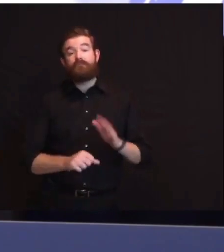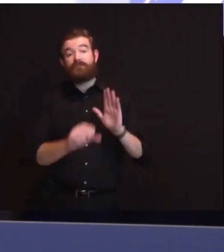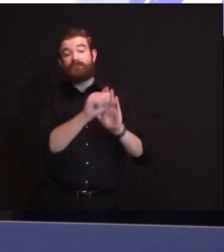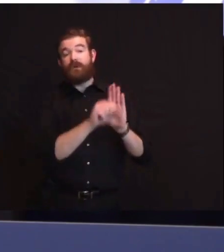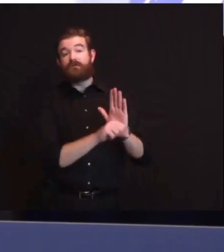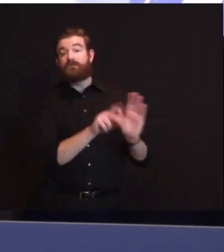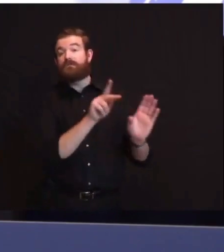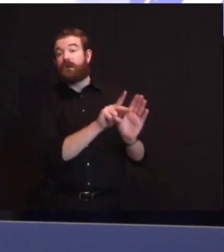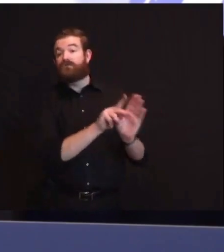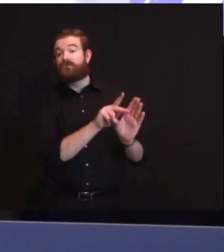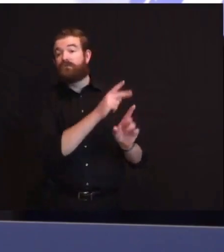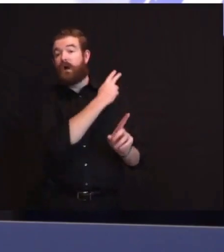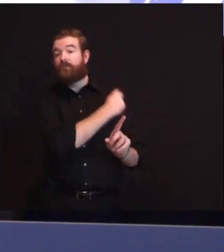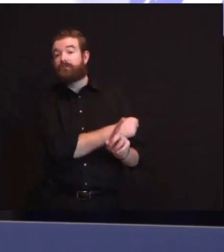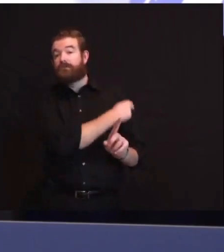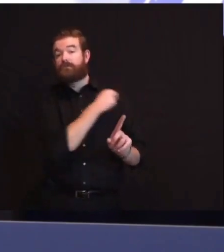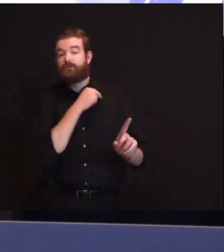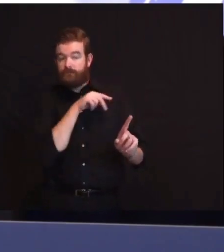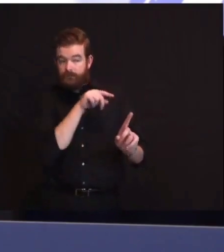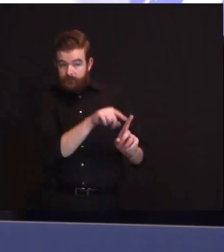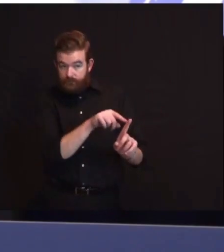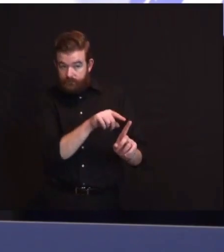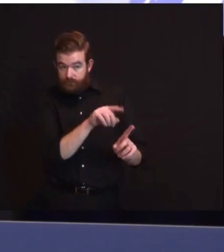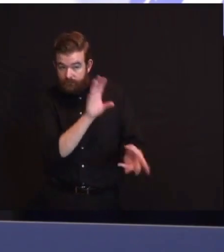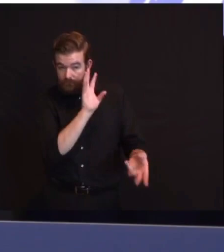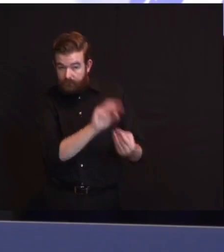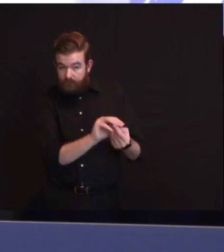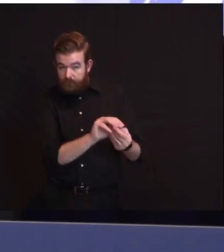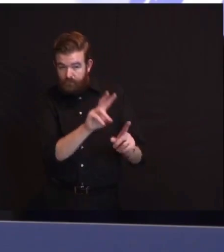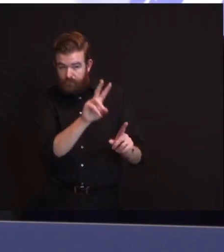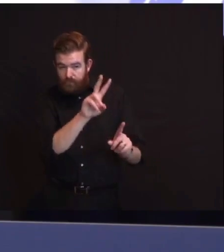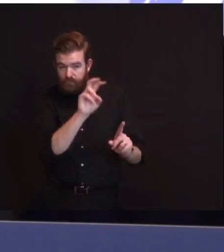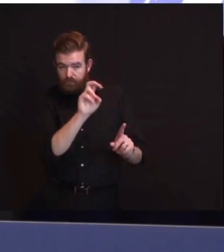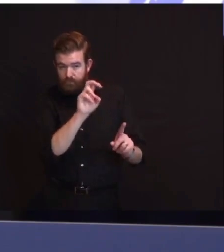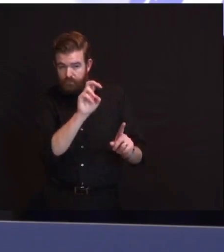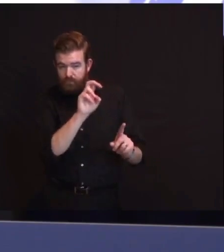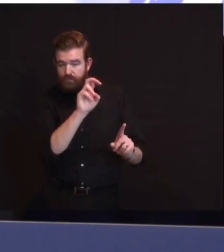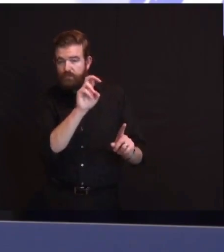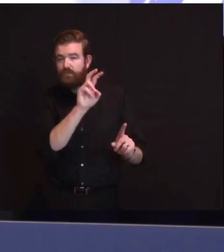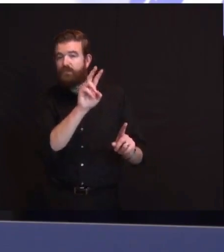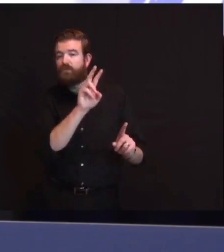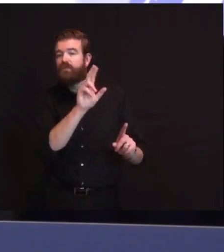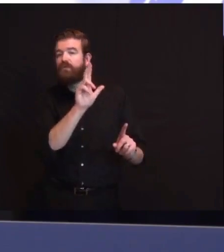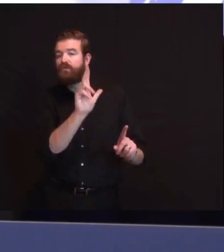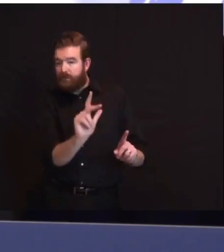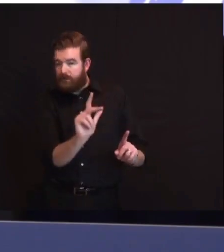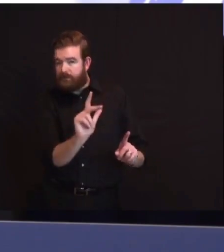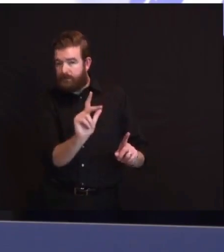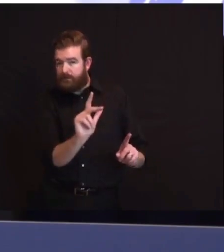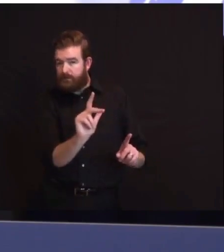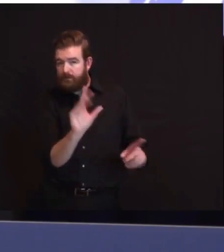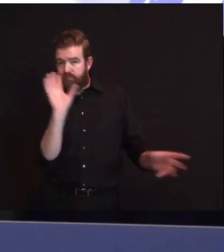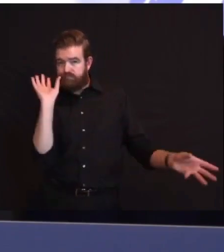hospitals, cumulatively, there are a total of 223 cases and 13 patient